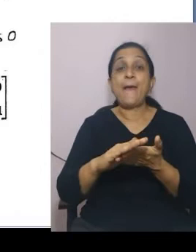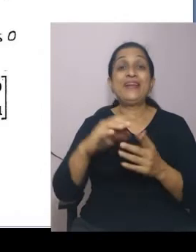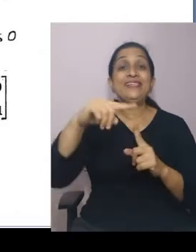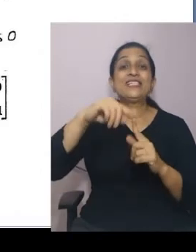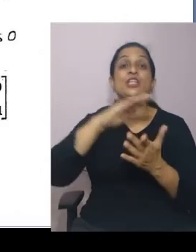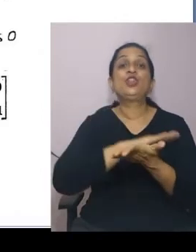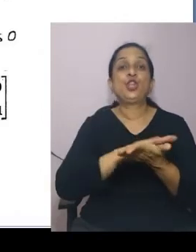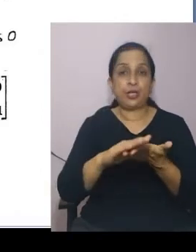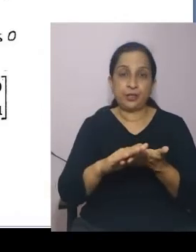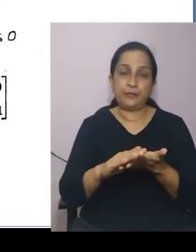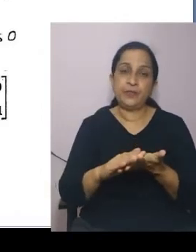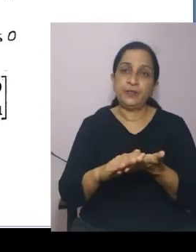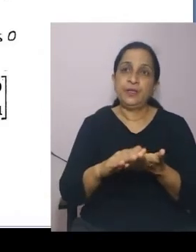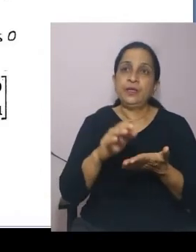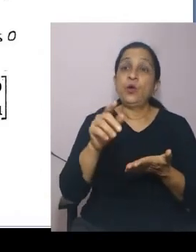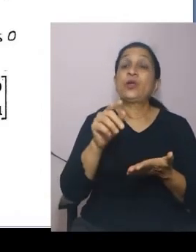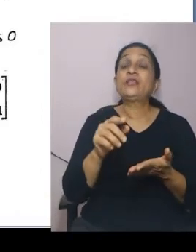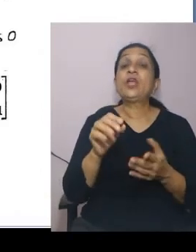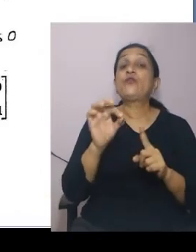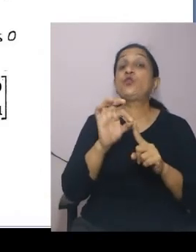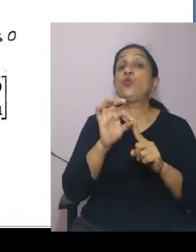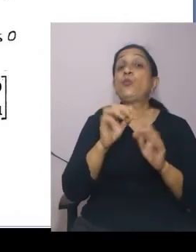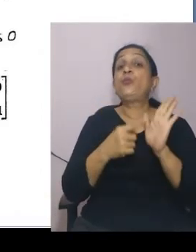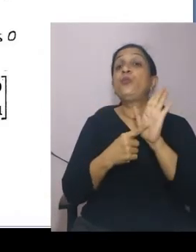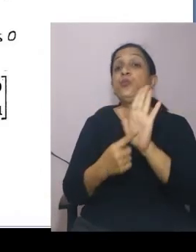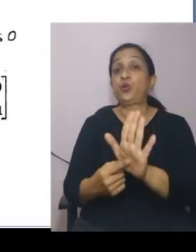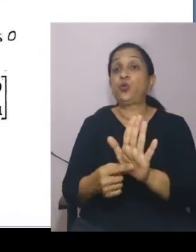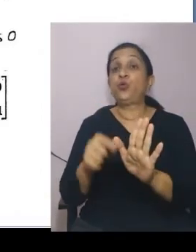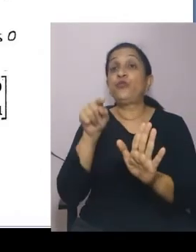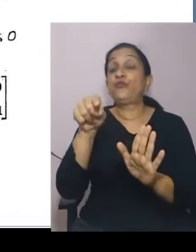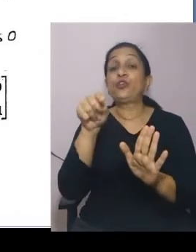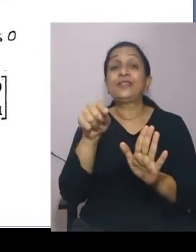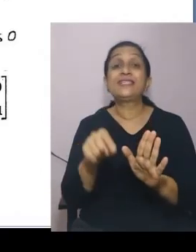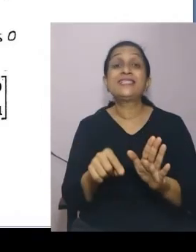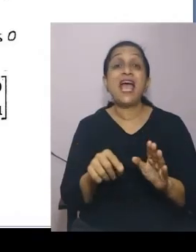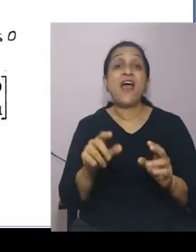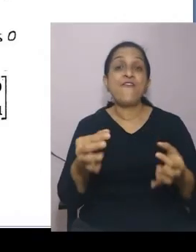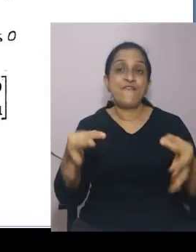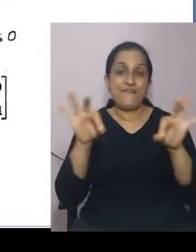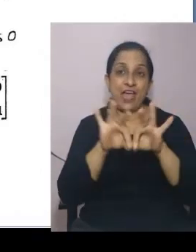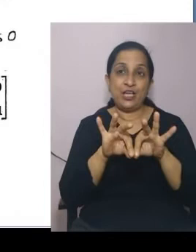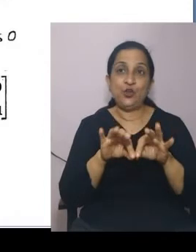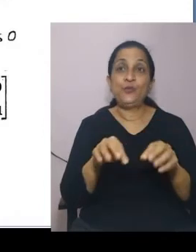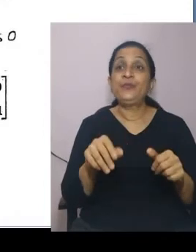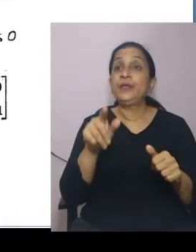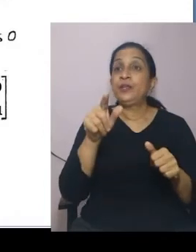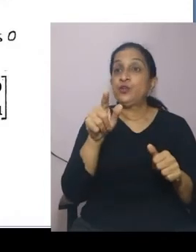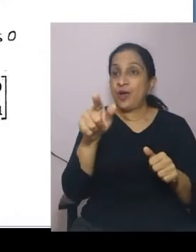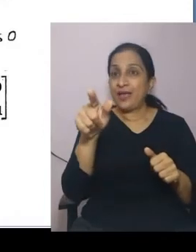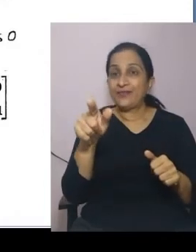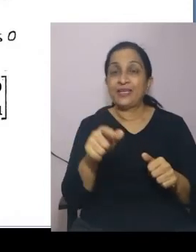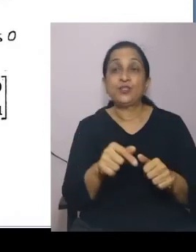Cayley-Hamilton theorem, okay, and they will say prove Cayley-Hamilton theorem for this value a is equal to